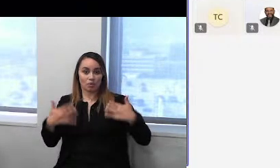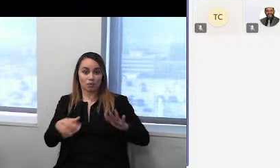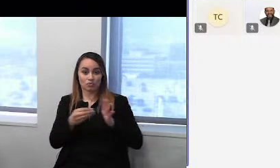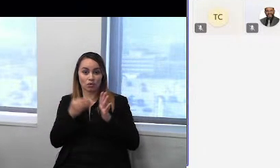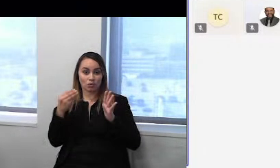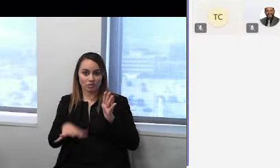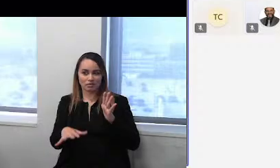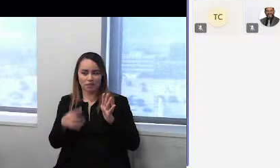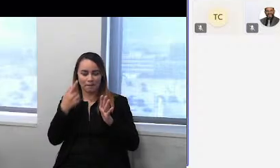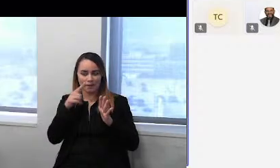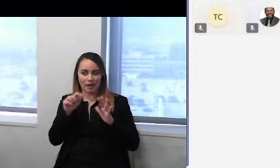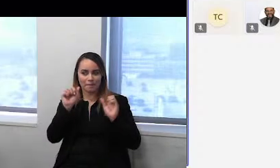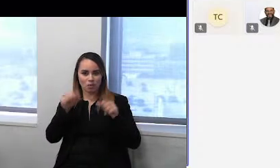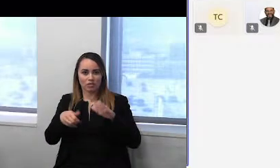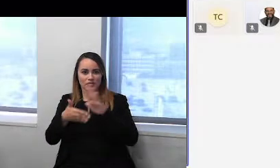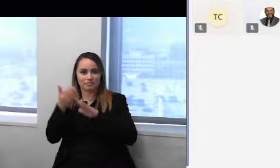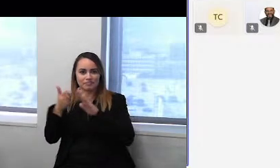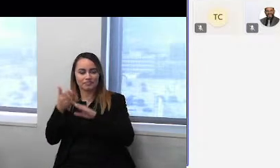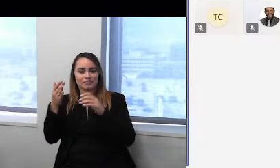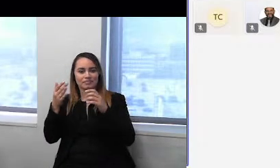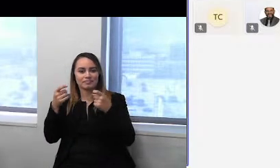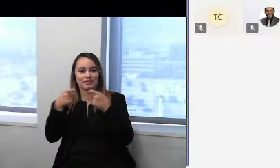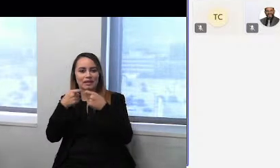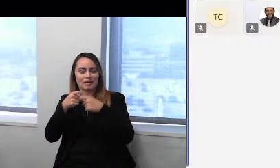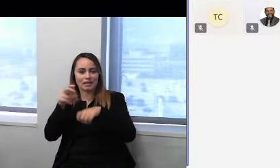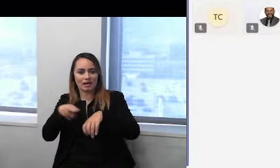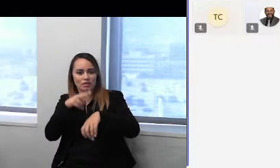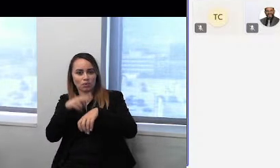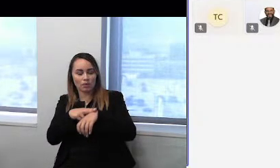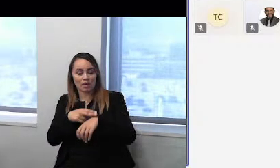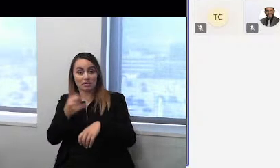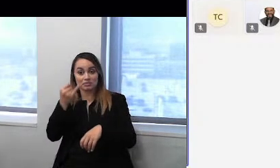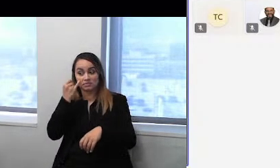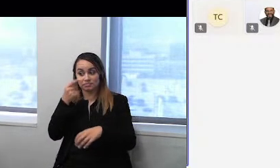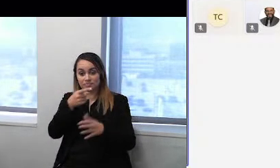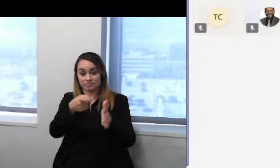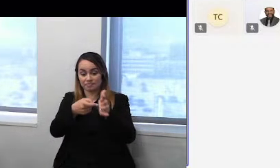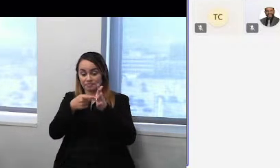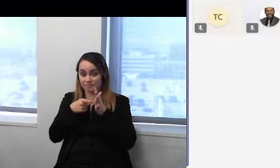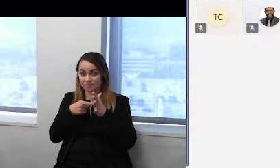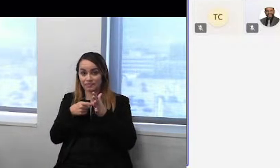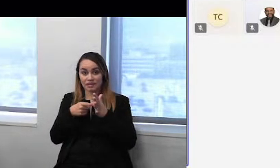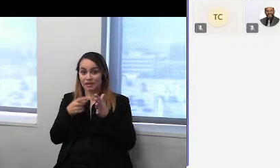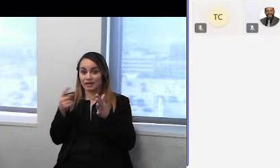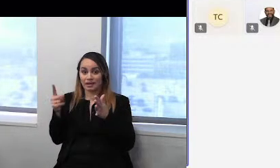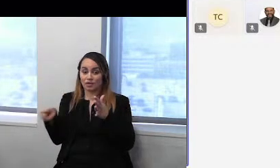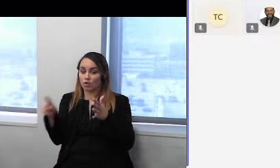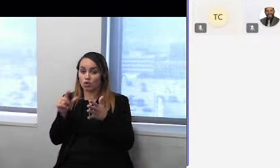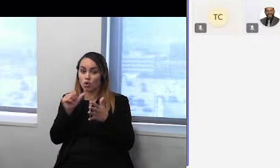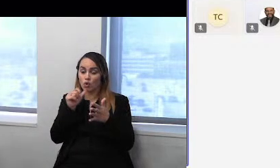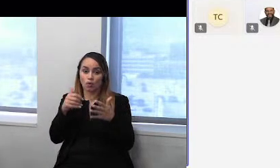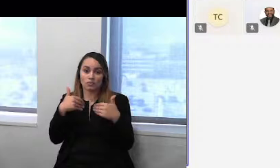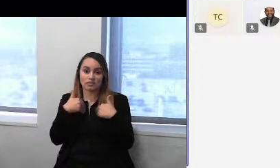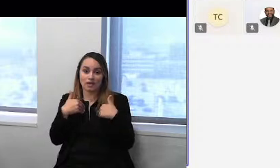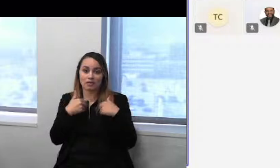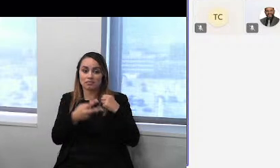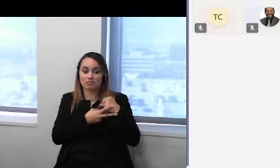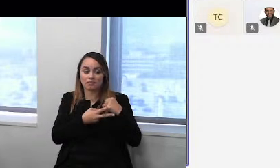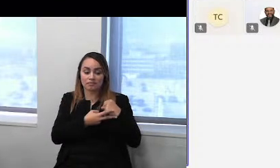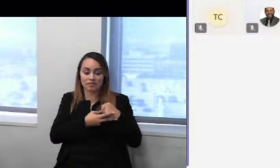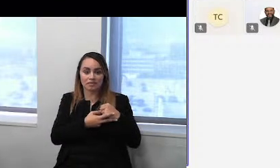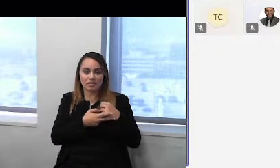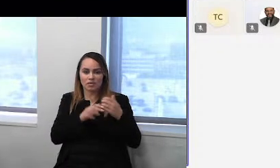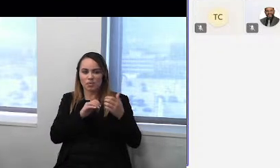And if you require a project that does not have storage to have batteries